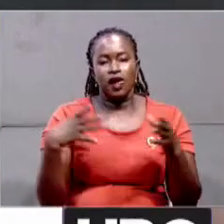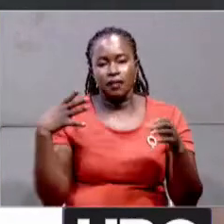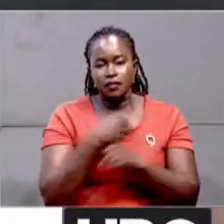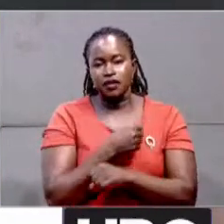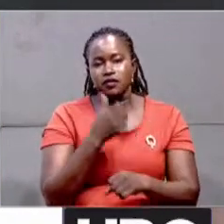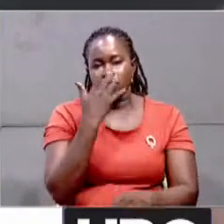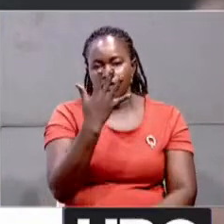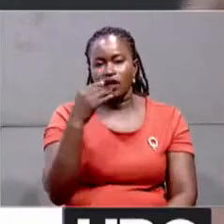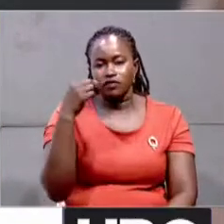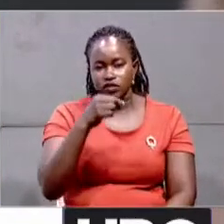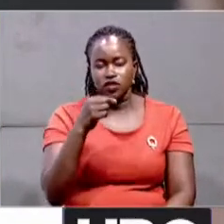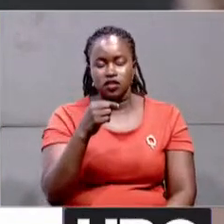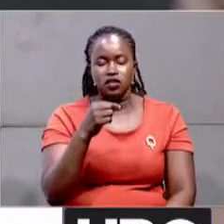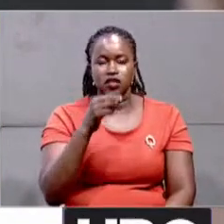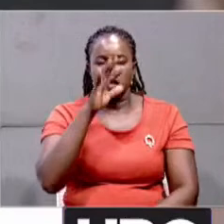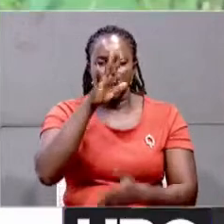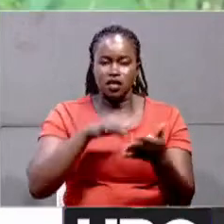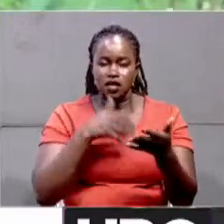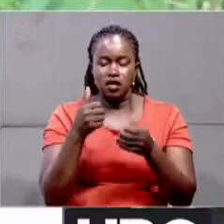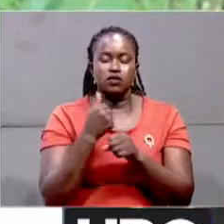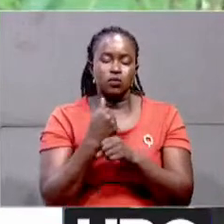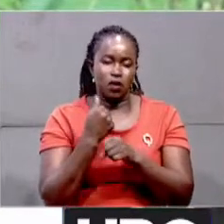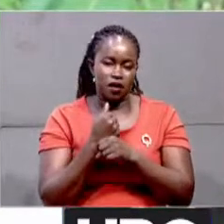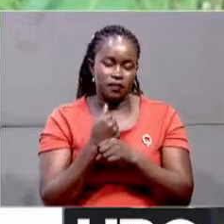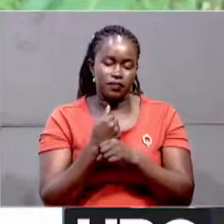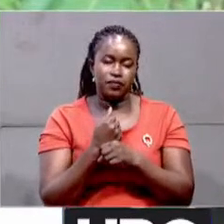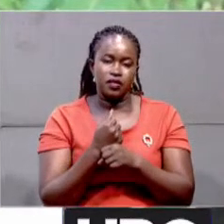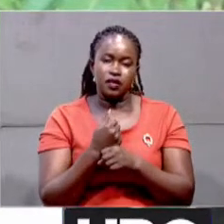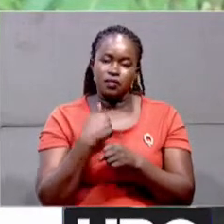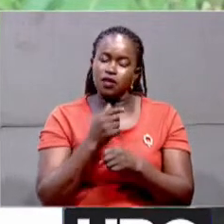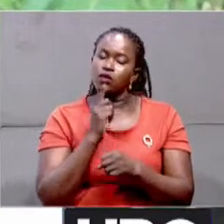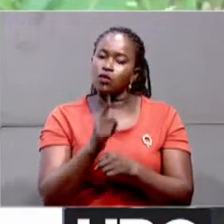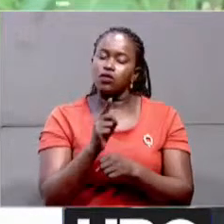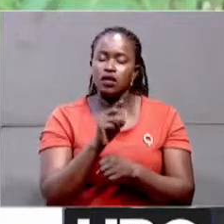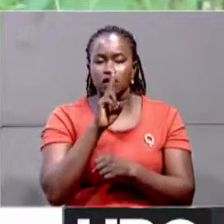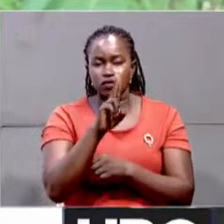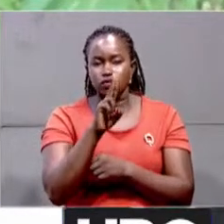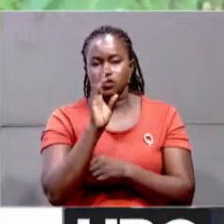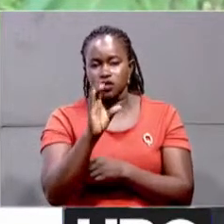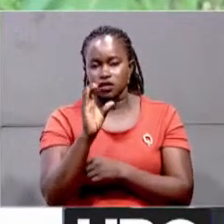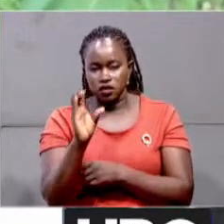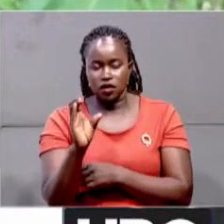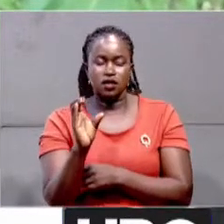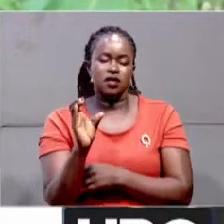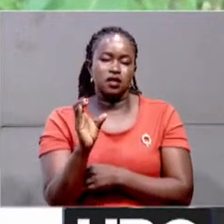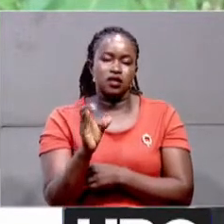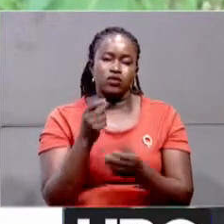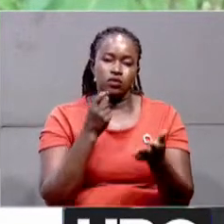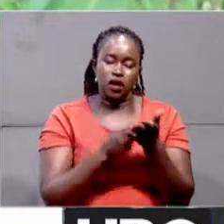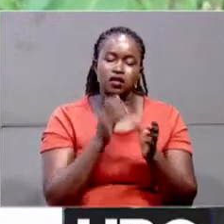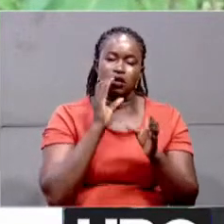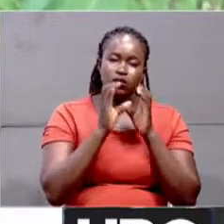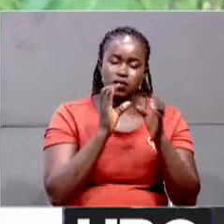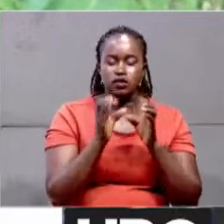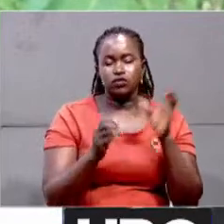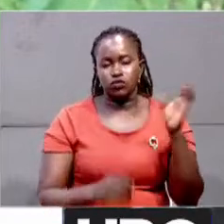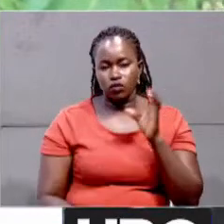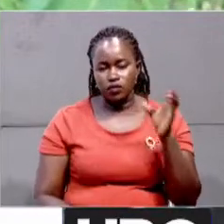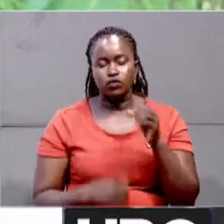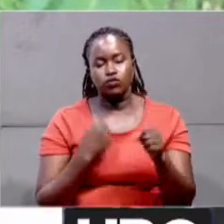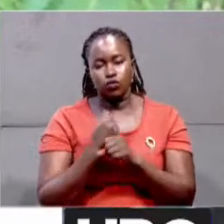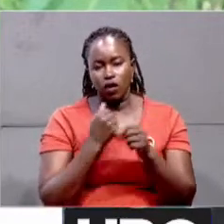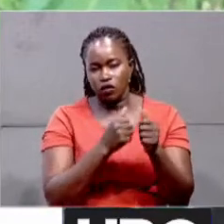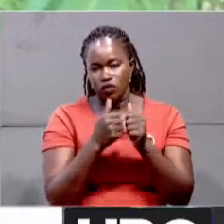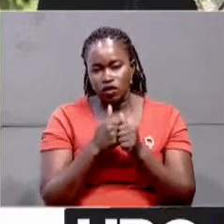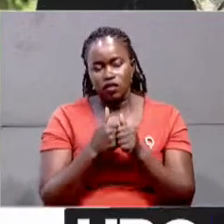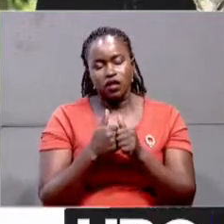network facilities. I direct UCC, Uganda Communications Commission, to work with the telecoms to